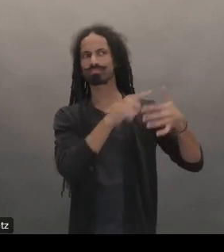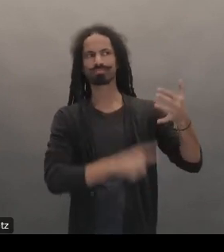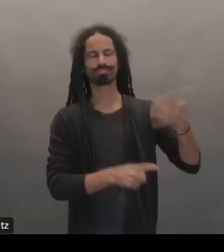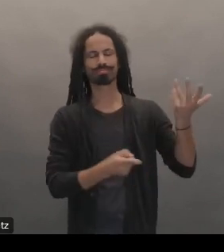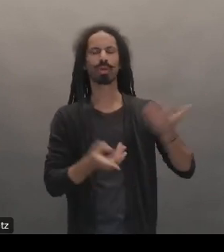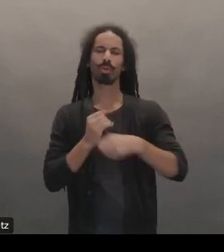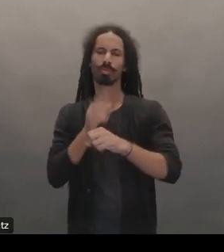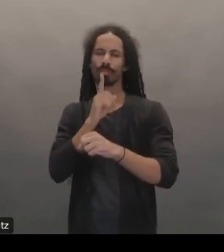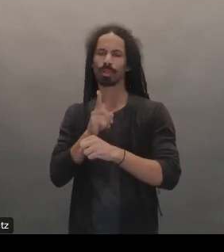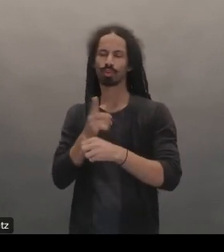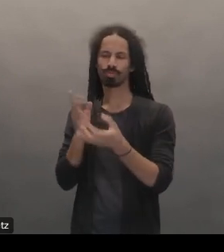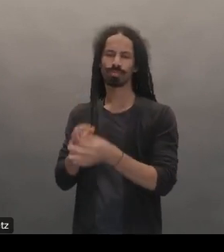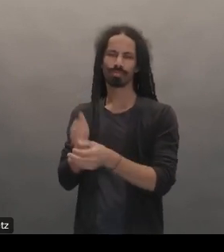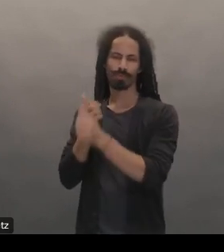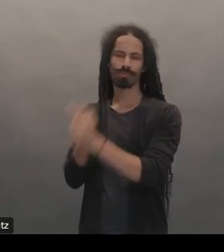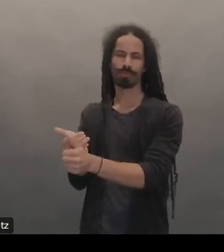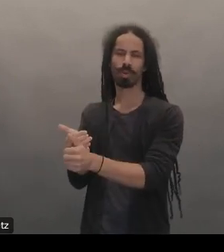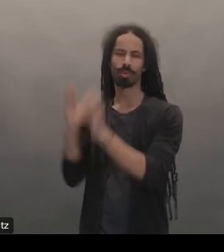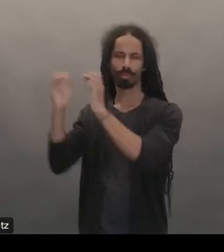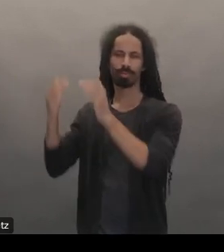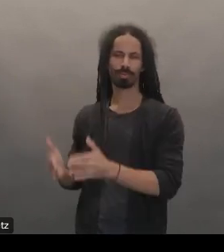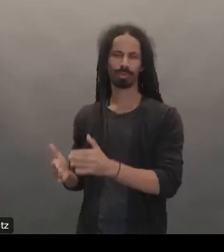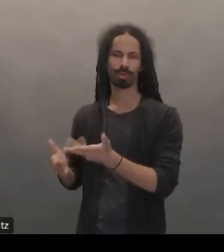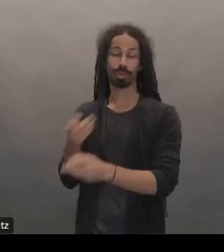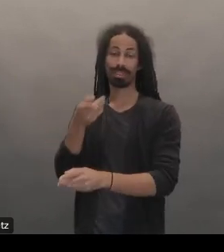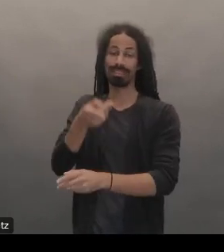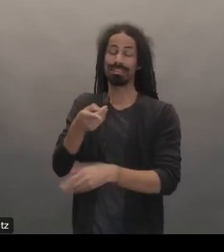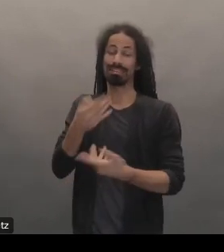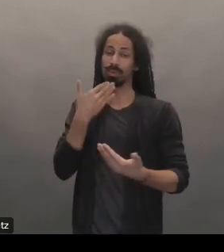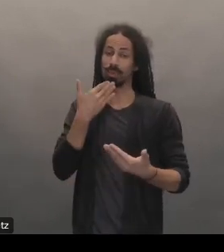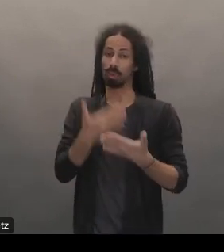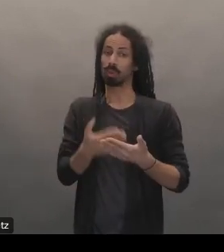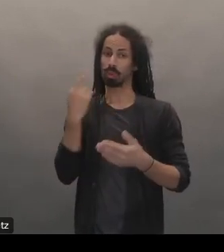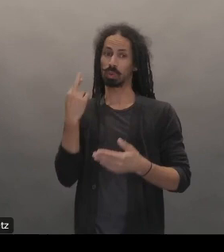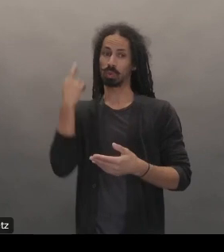when you are given a written assignment. And this is one very good reason why.